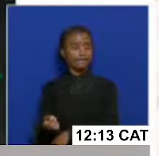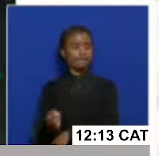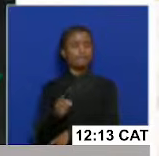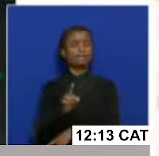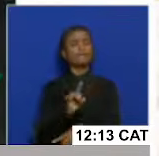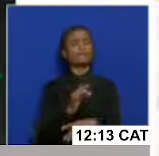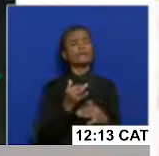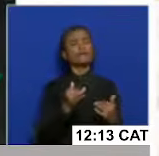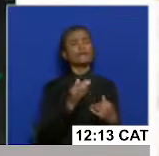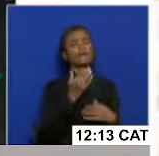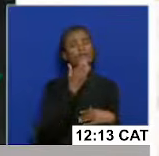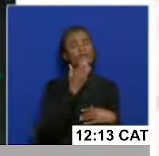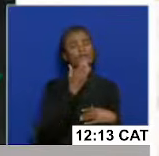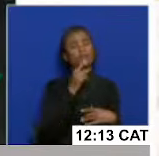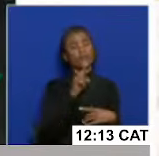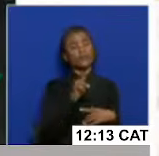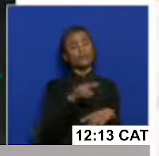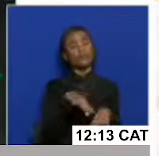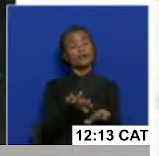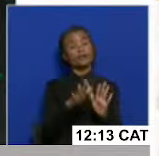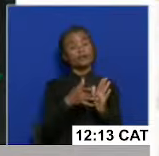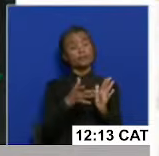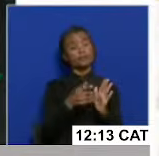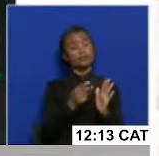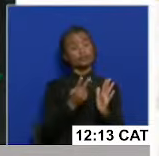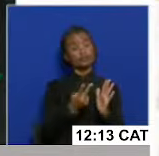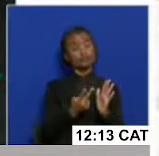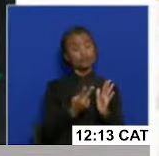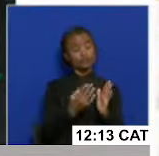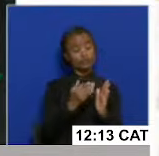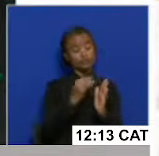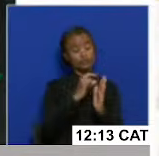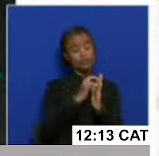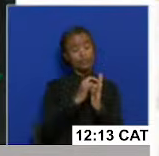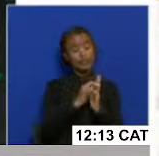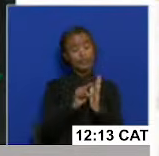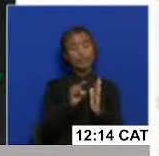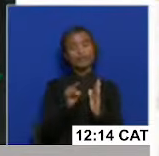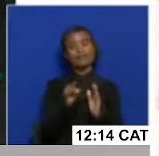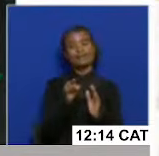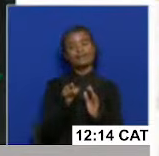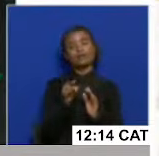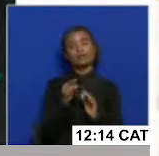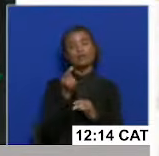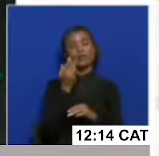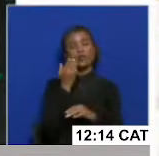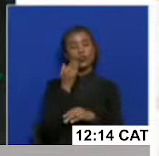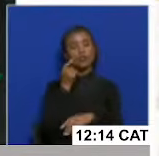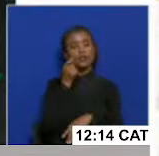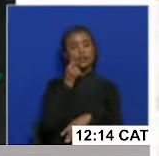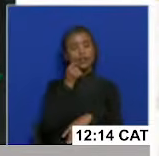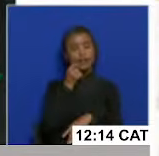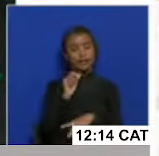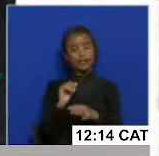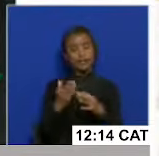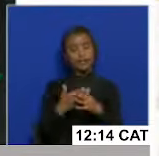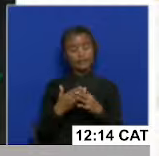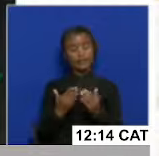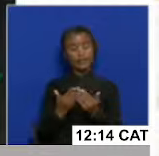When she says, "That white guy opened a case of theft and robbery against us," who do you understand white guy to be a reference to?